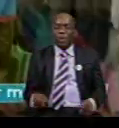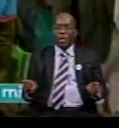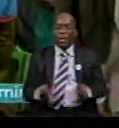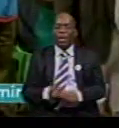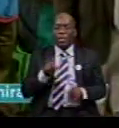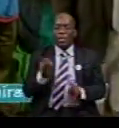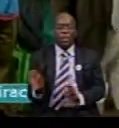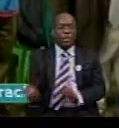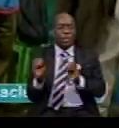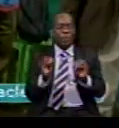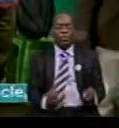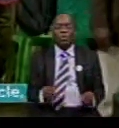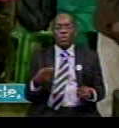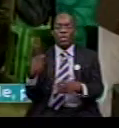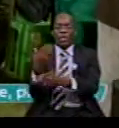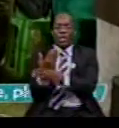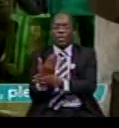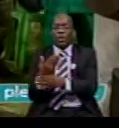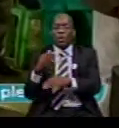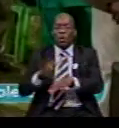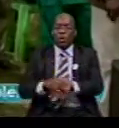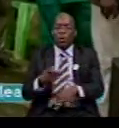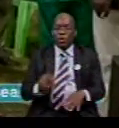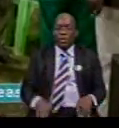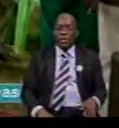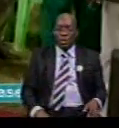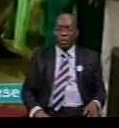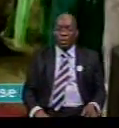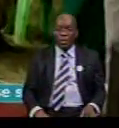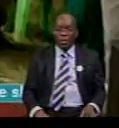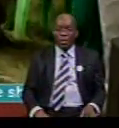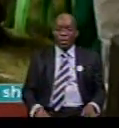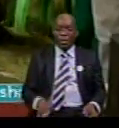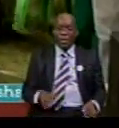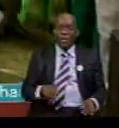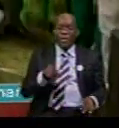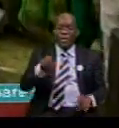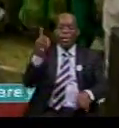Mo ri wi pe tori itan mo wode ni itan o se rin.